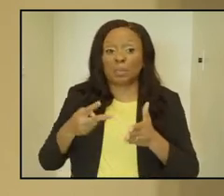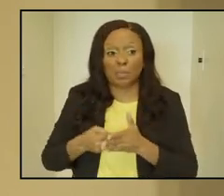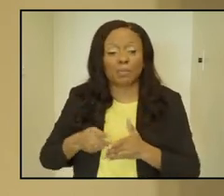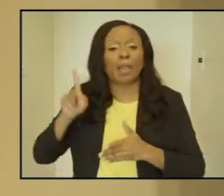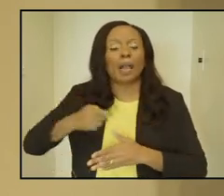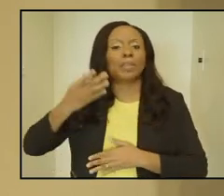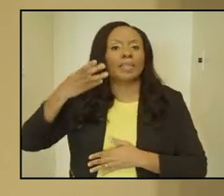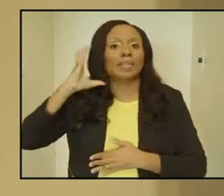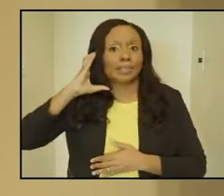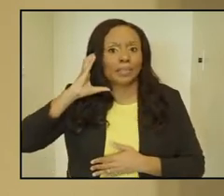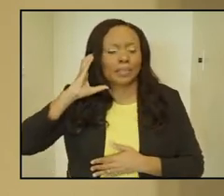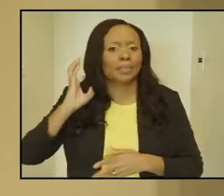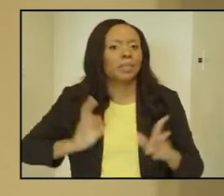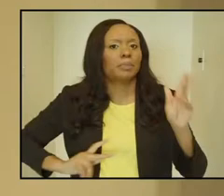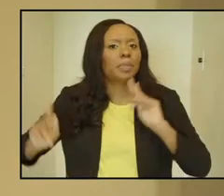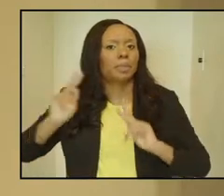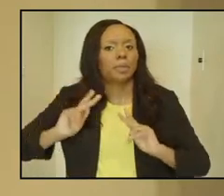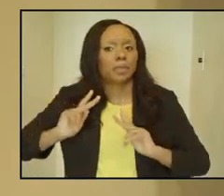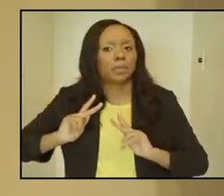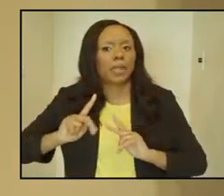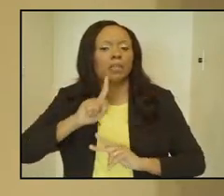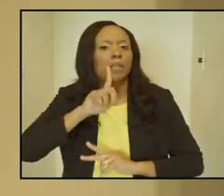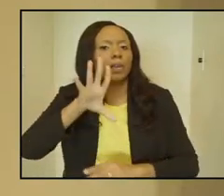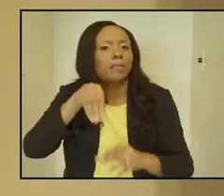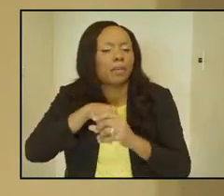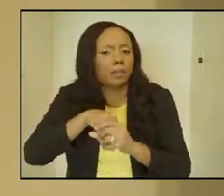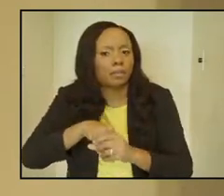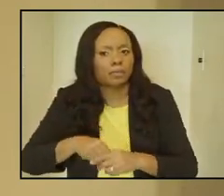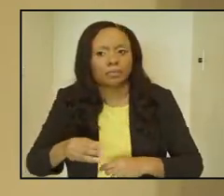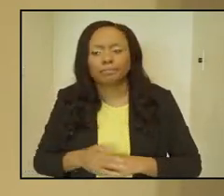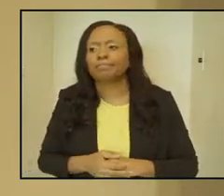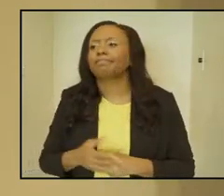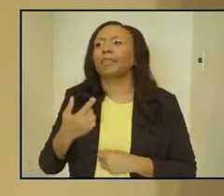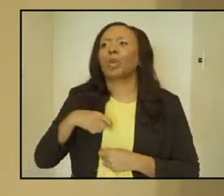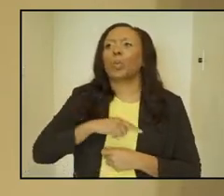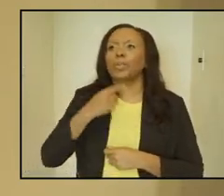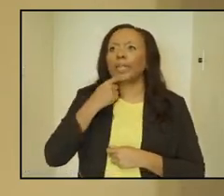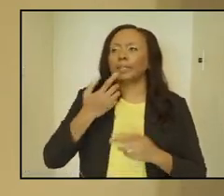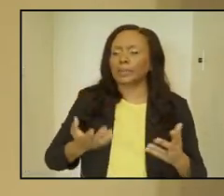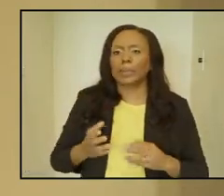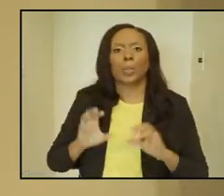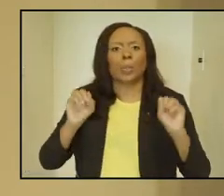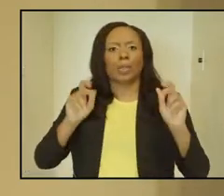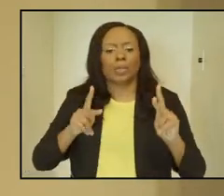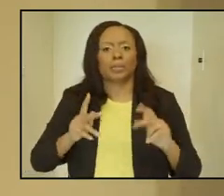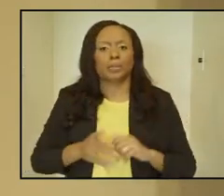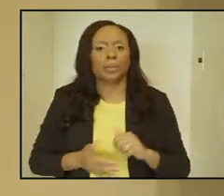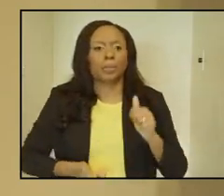longer process. And what we said, look, we